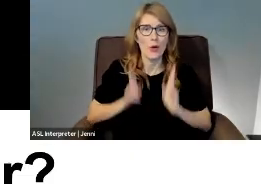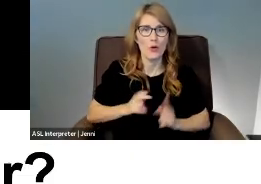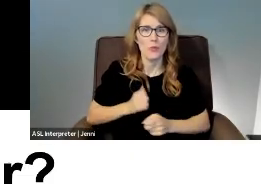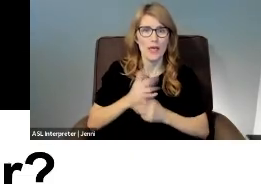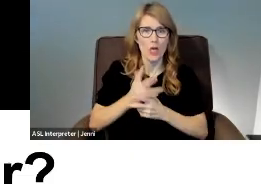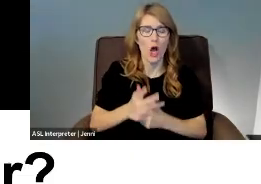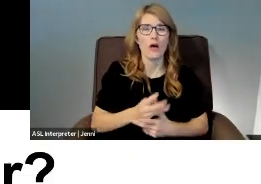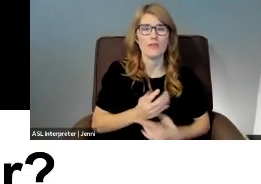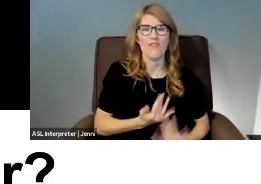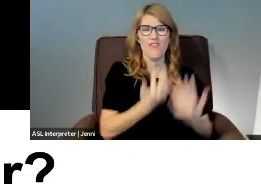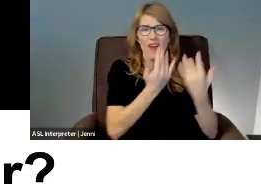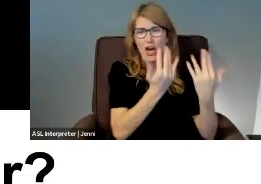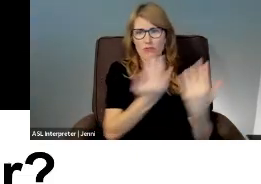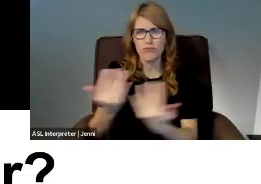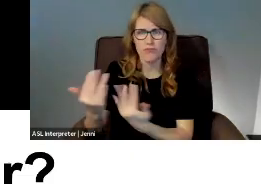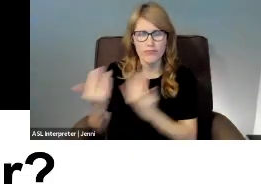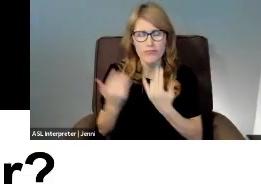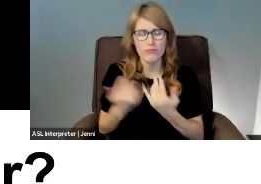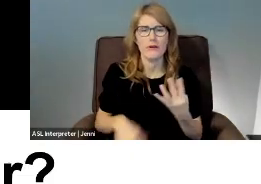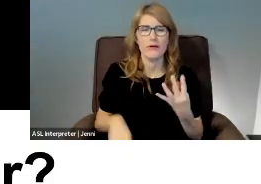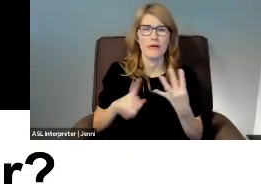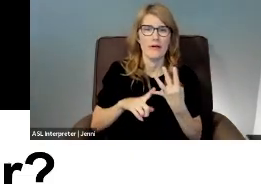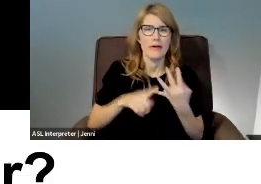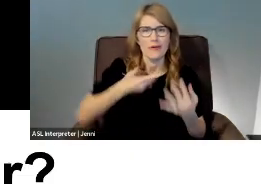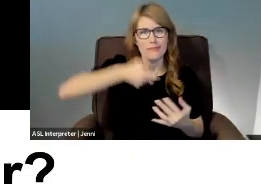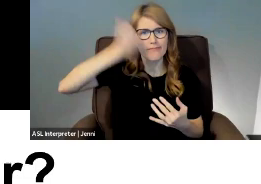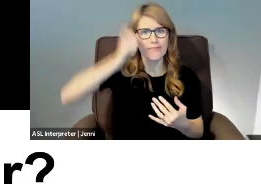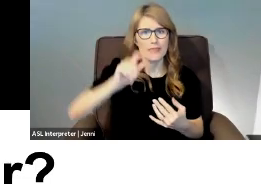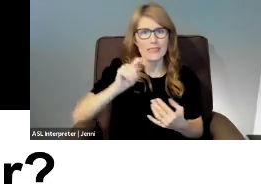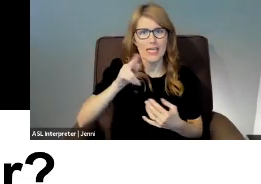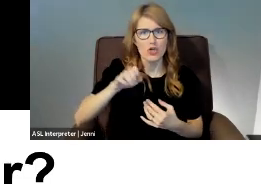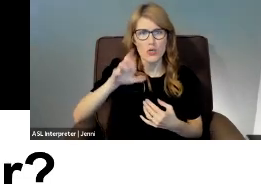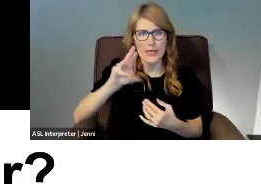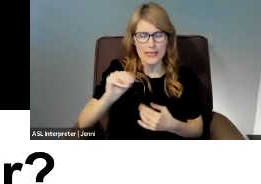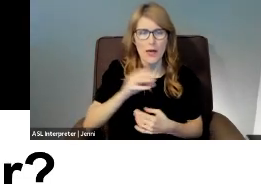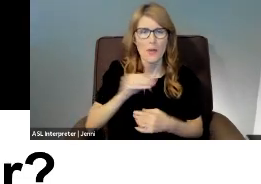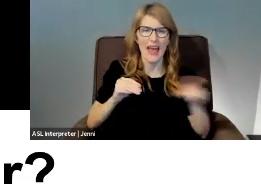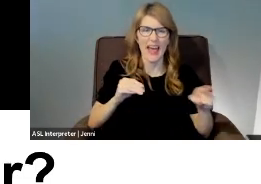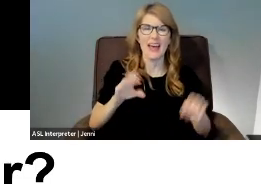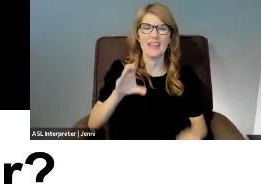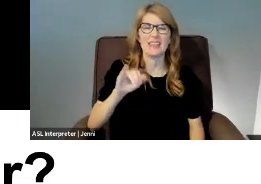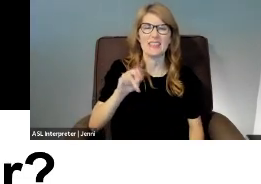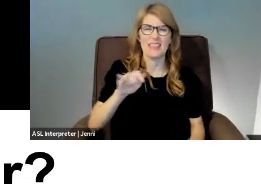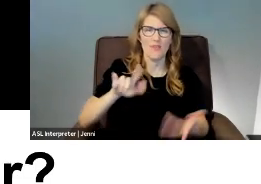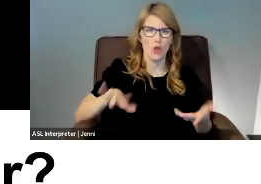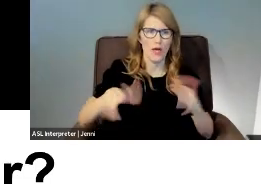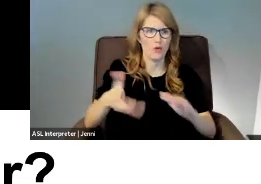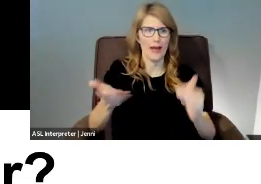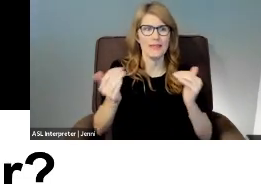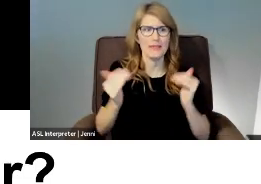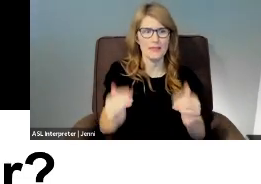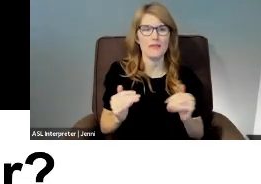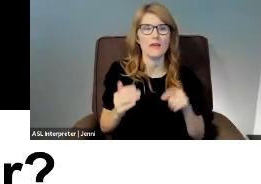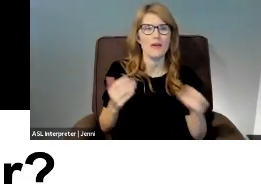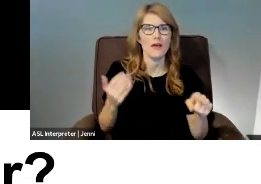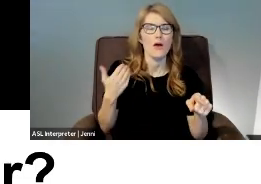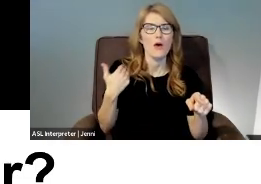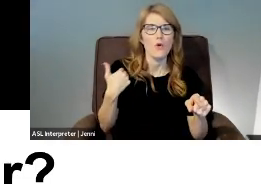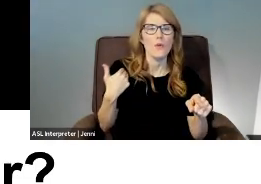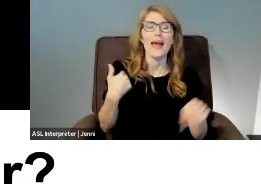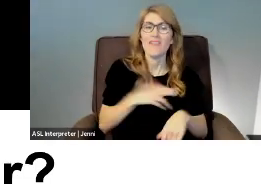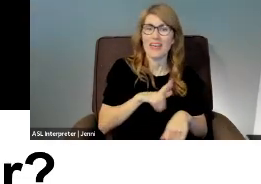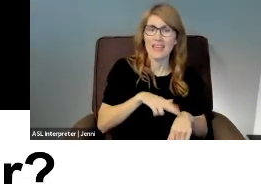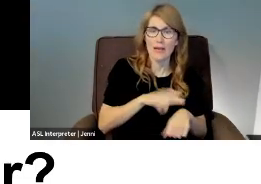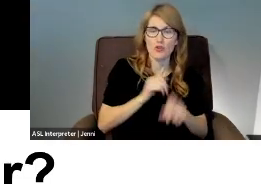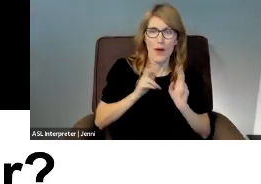and civil unrest. And then we have public health emergencies. And this can result from various events, both natural and